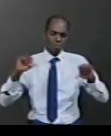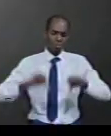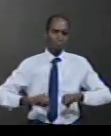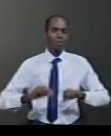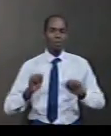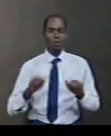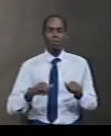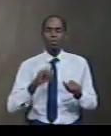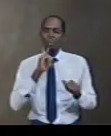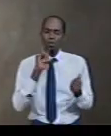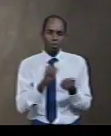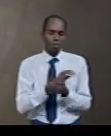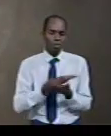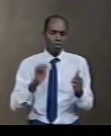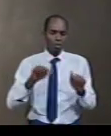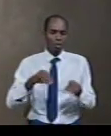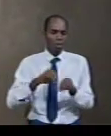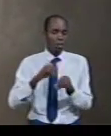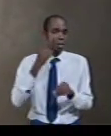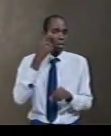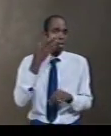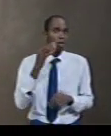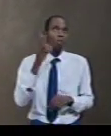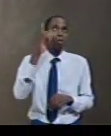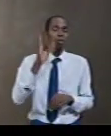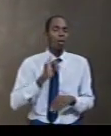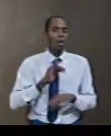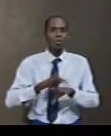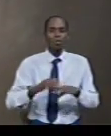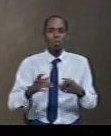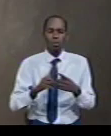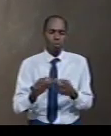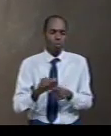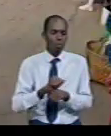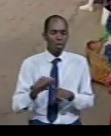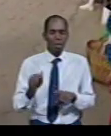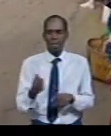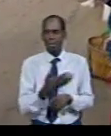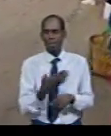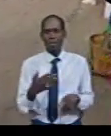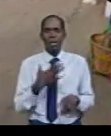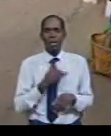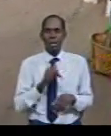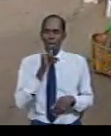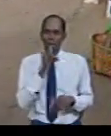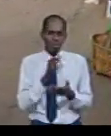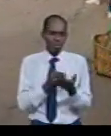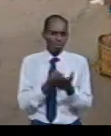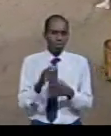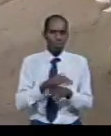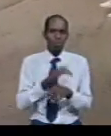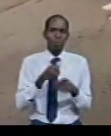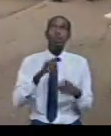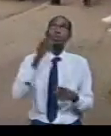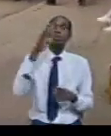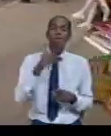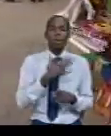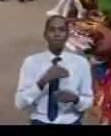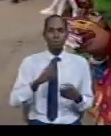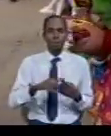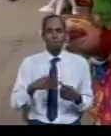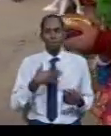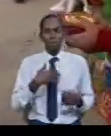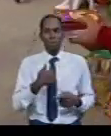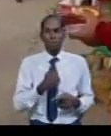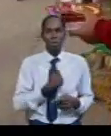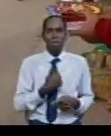the sight of God, I don't want to practice anything. I'm sincere to God. I'm sincere to myself. But the one